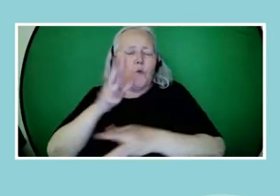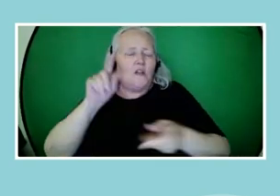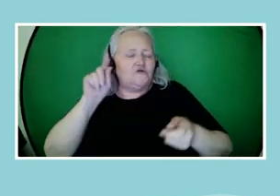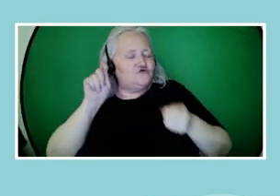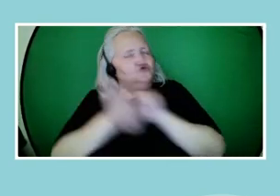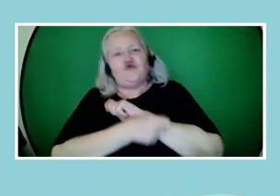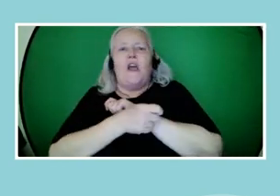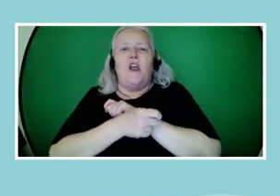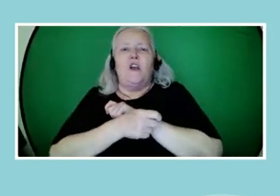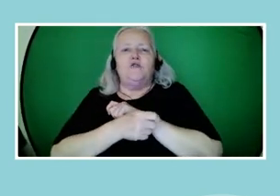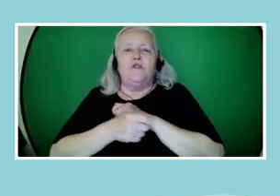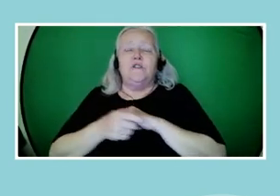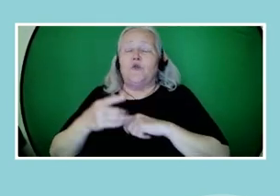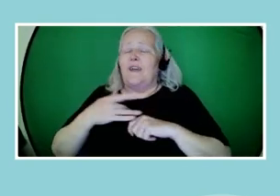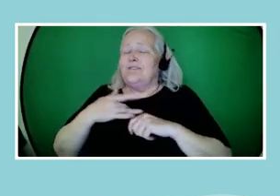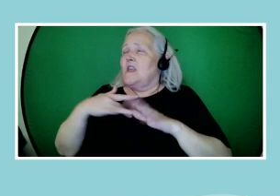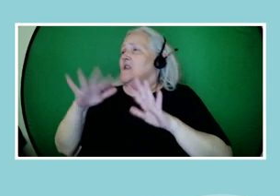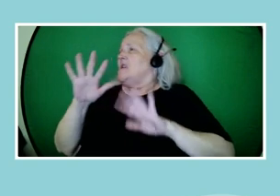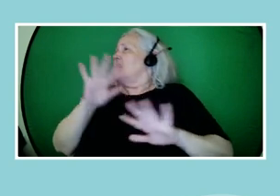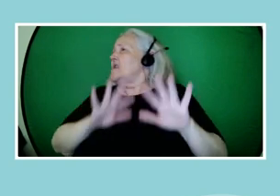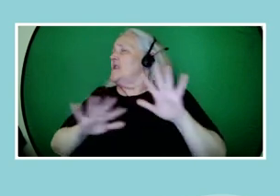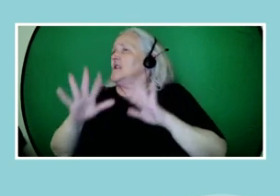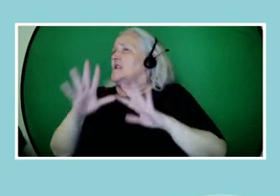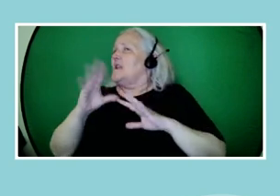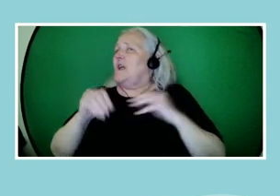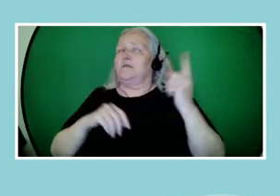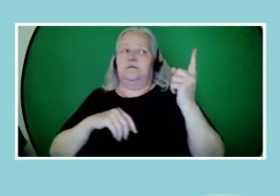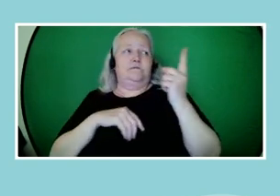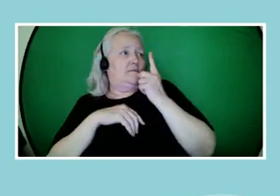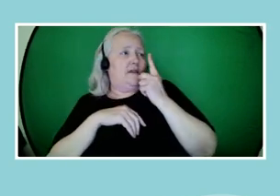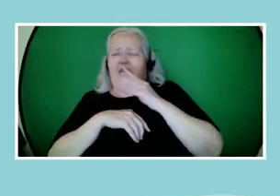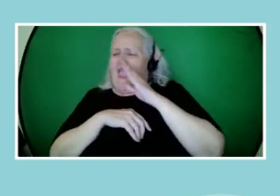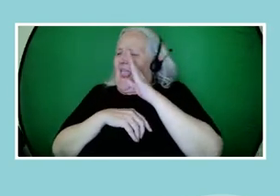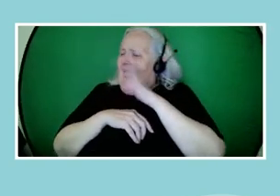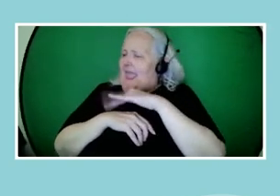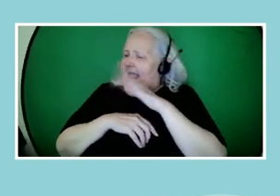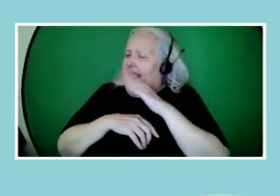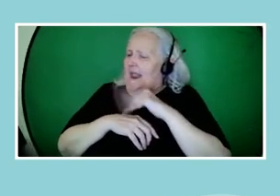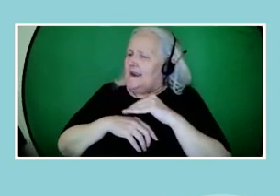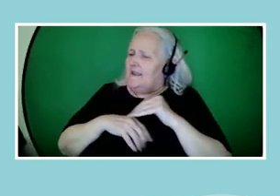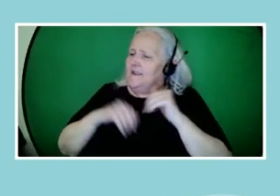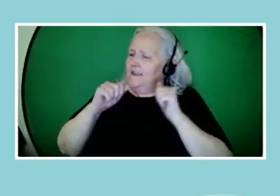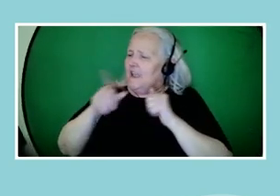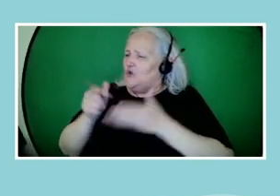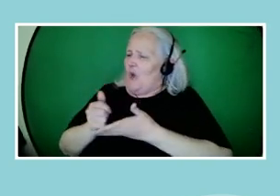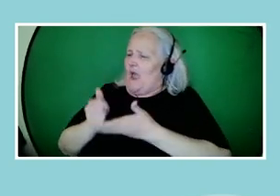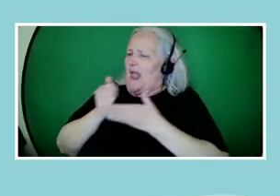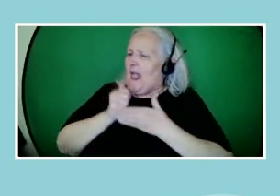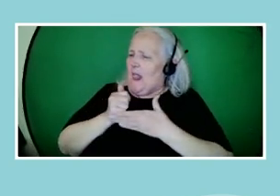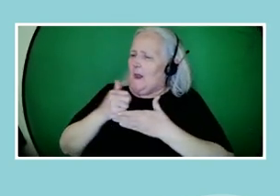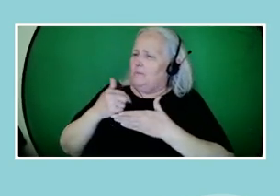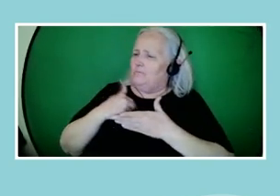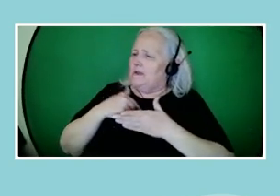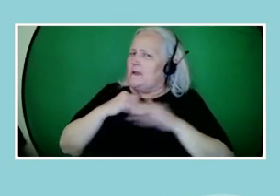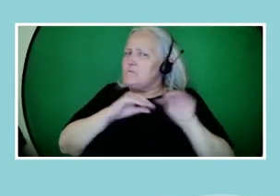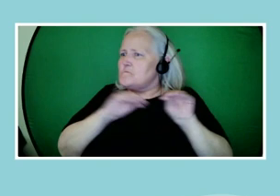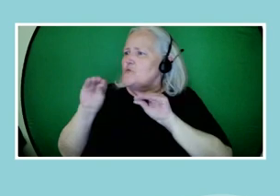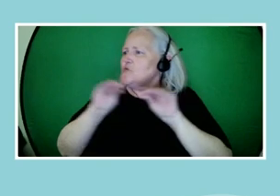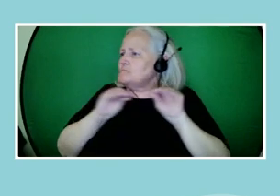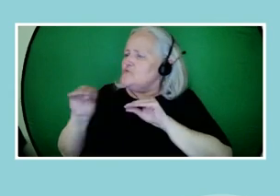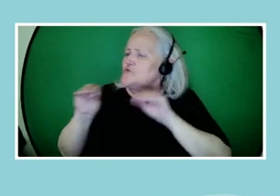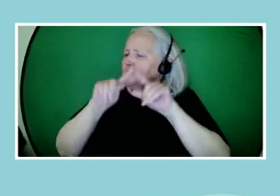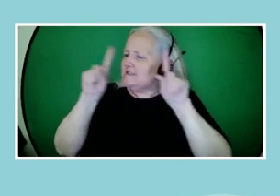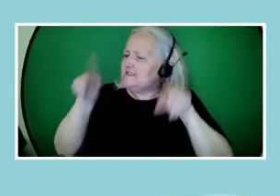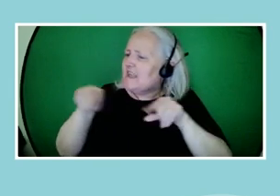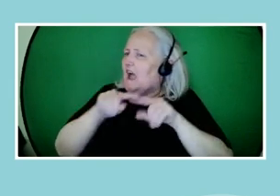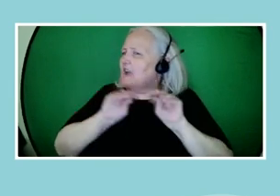feeling helpless and Shauna comes over and says, hey, can you help me actually move all these signs and these banners